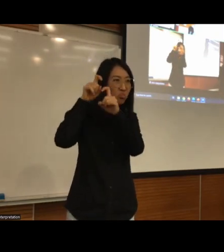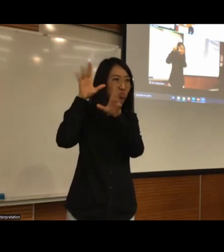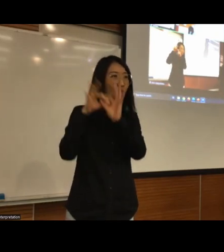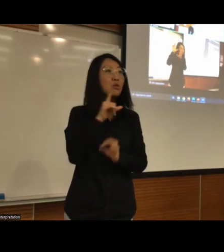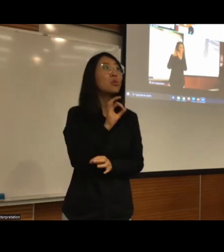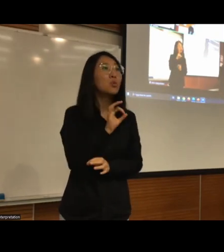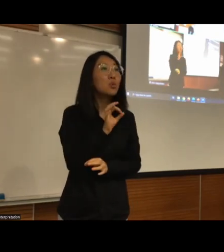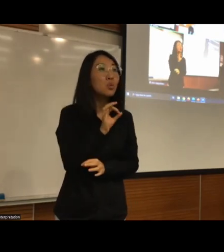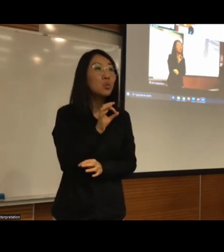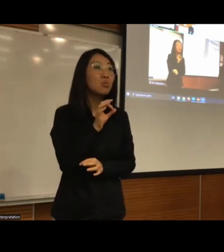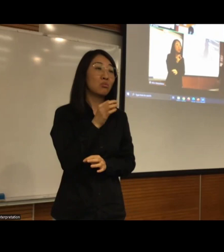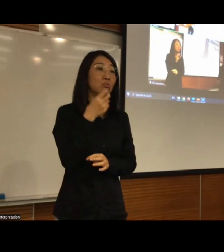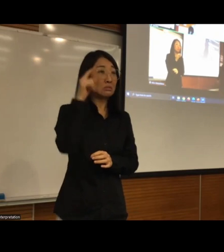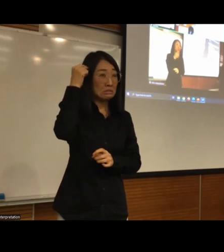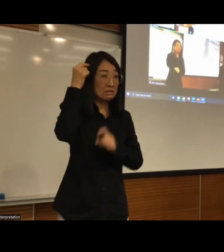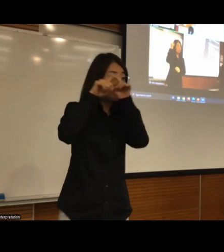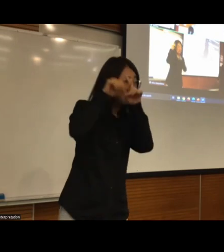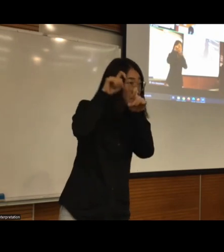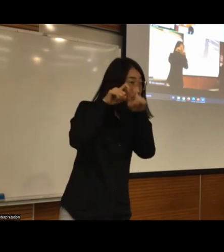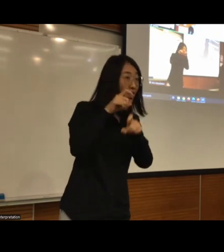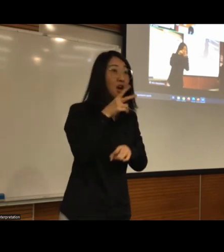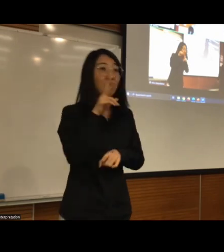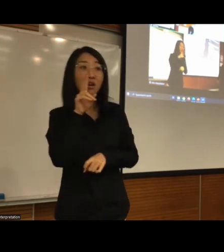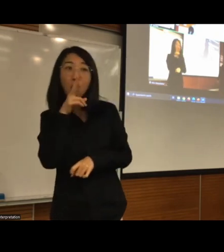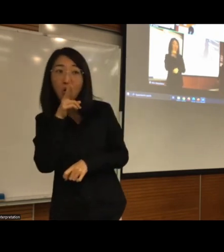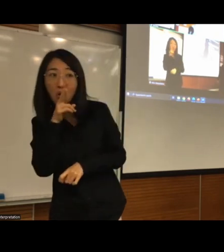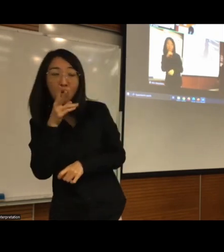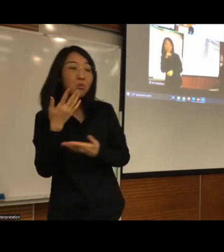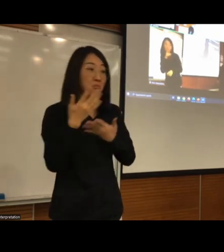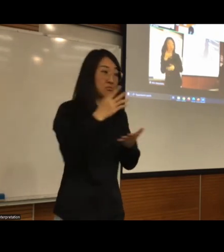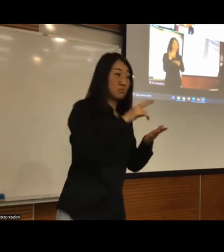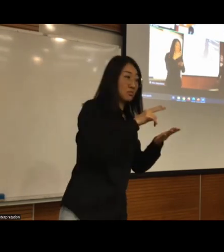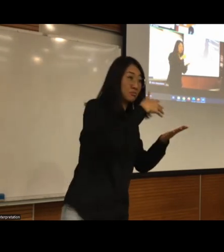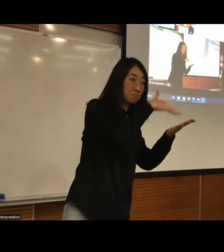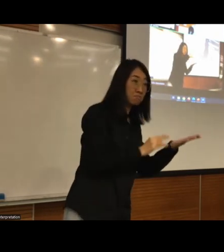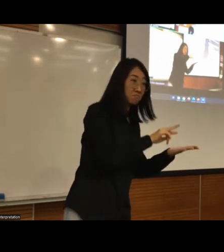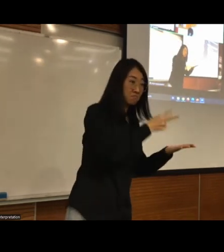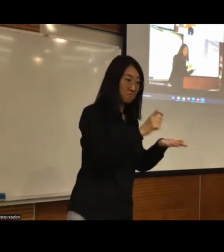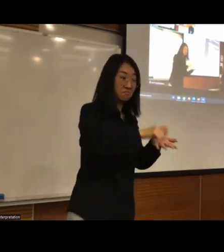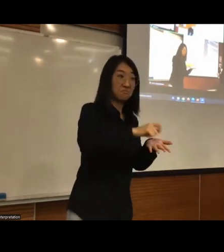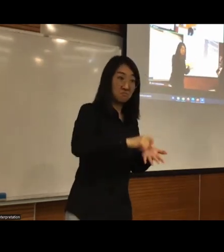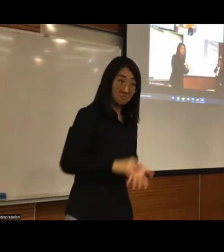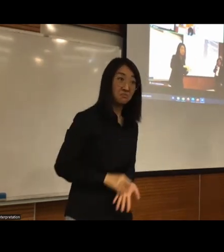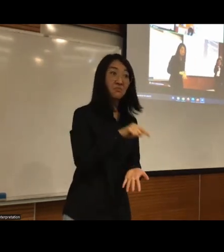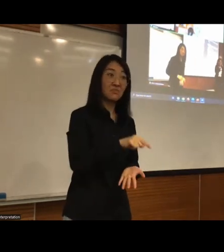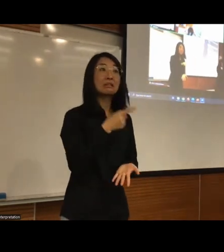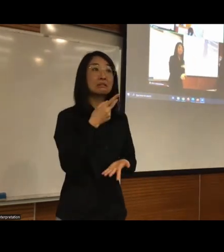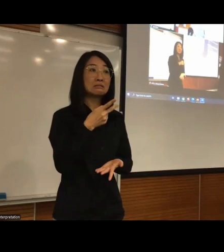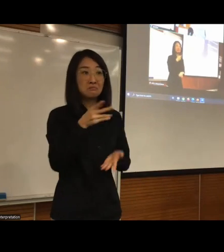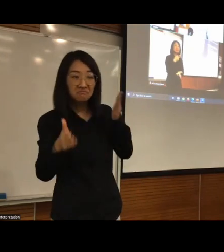How do you view the cognitive differences between interpreting and the written translation in this context? Sorry,